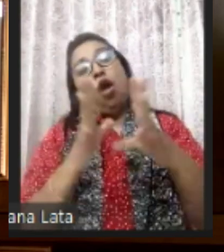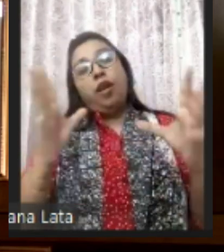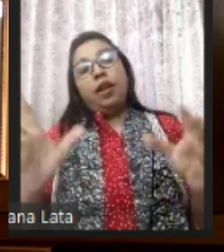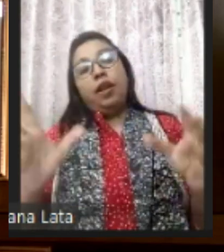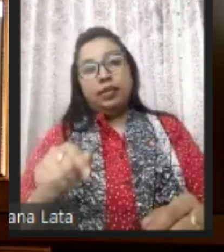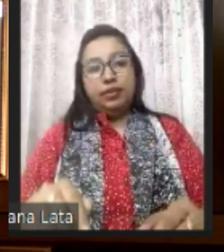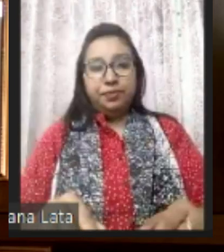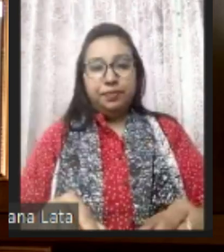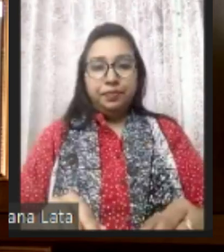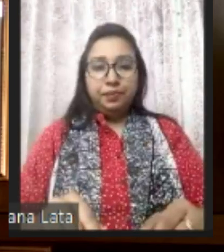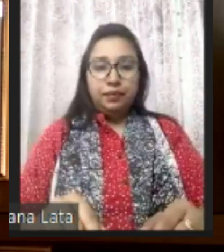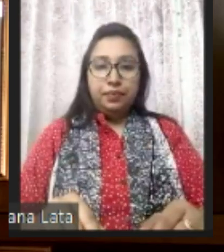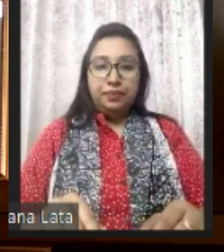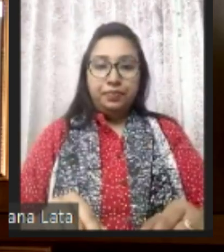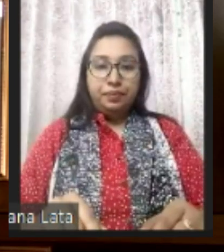with disabilities are highly